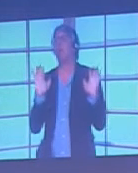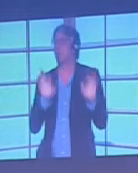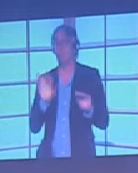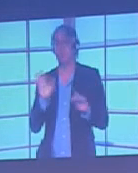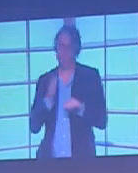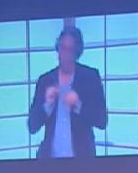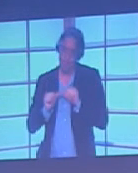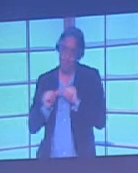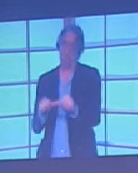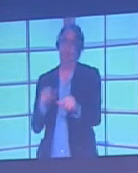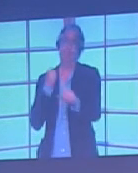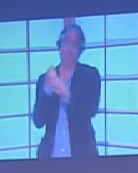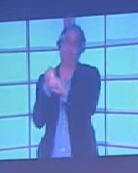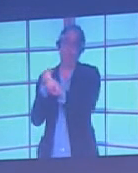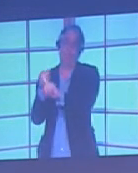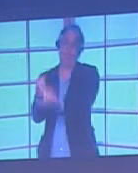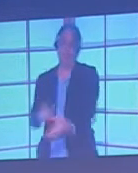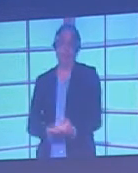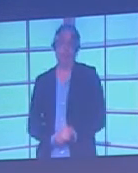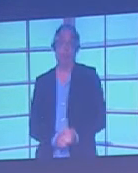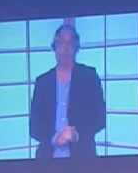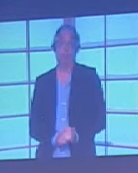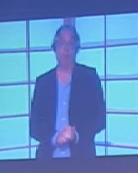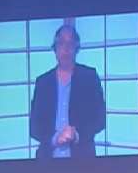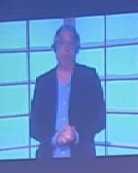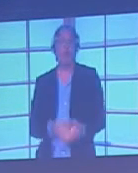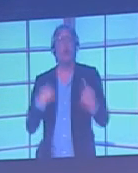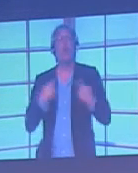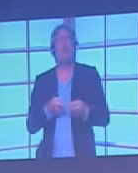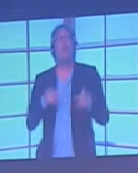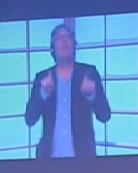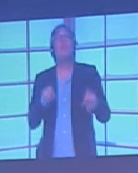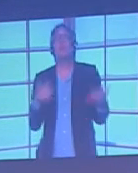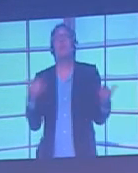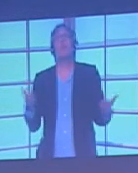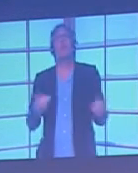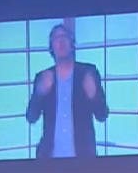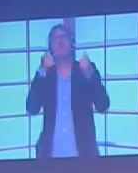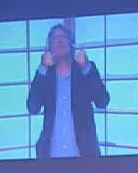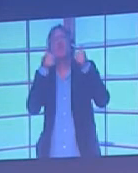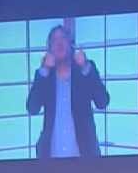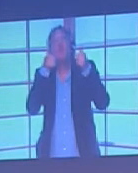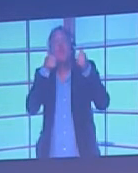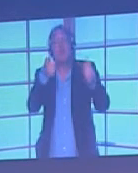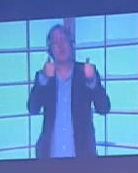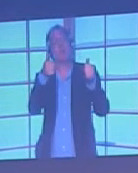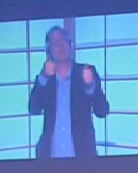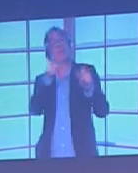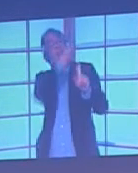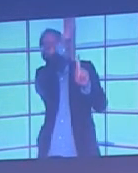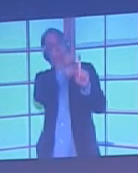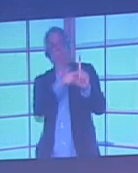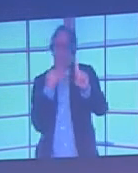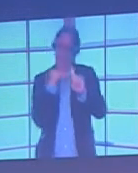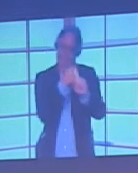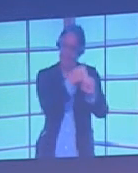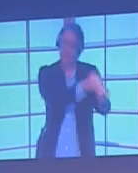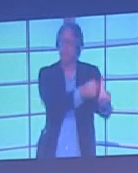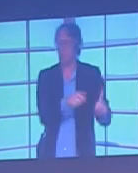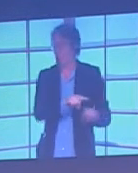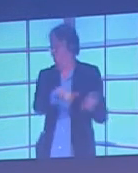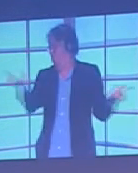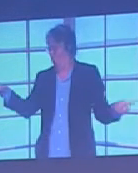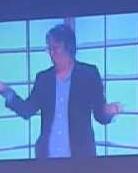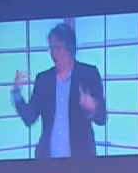from everything we've discussed here is we need champions. Everybody in this room is a champion, and I thank you for that. But we